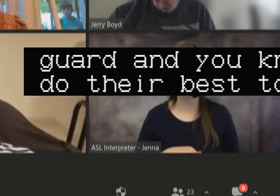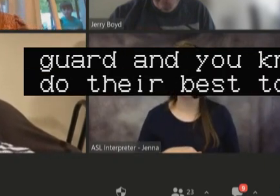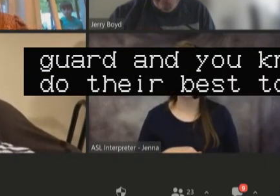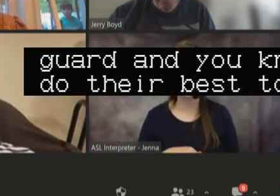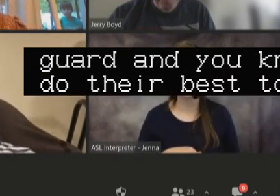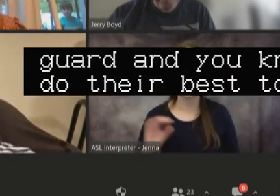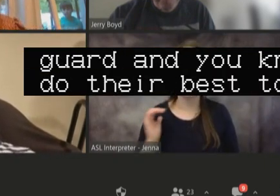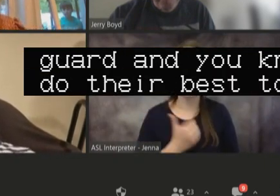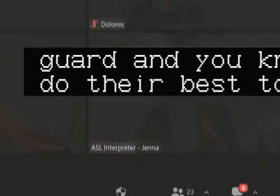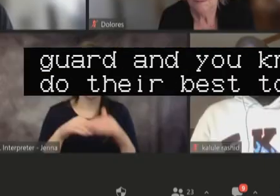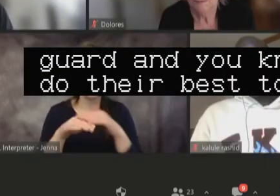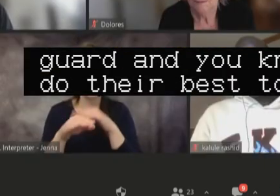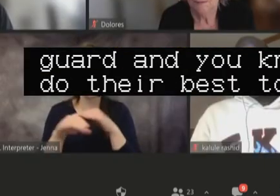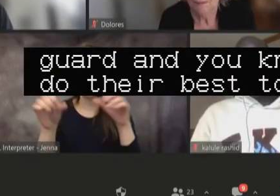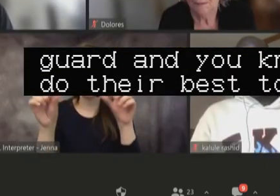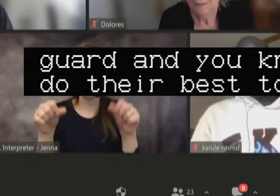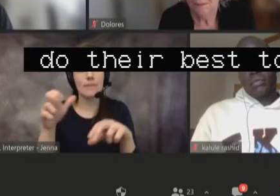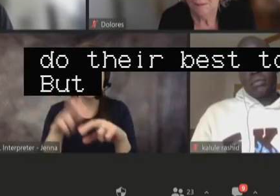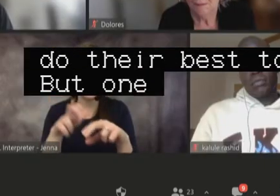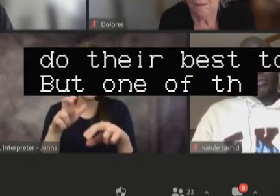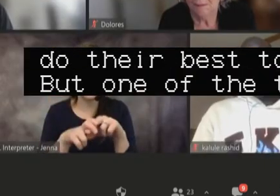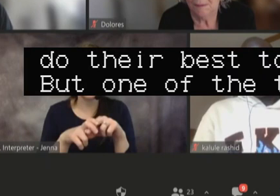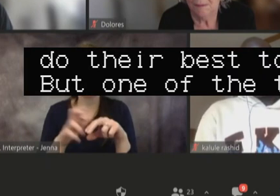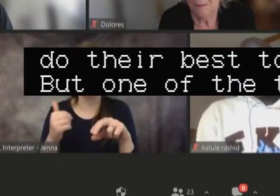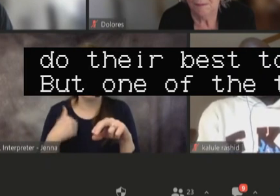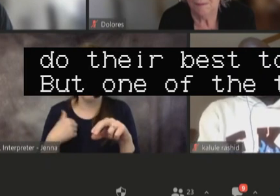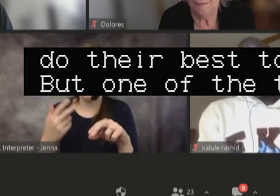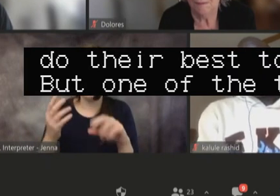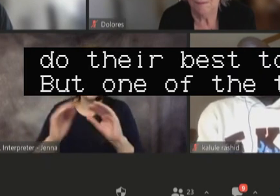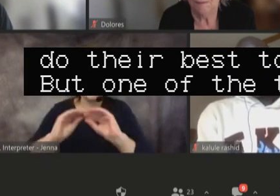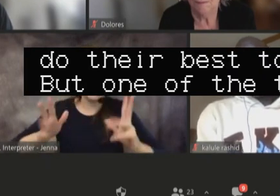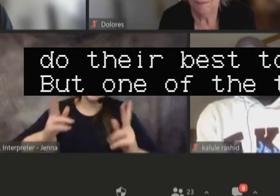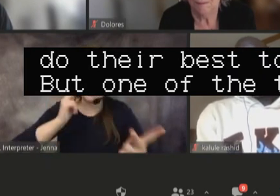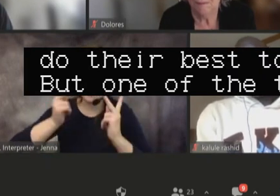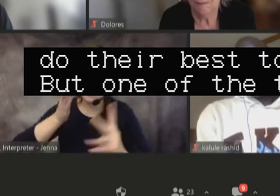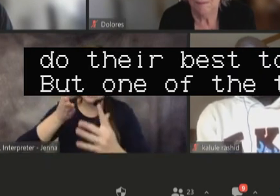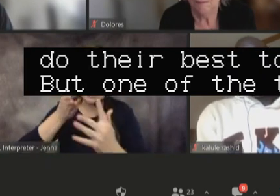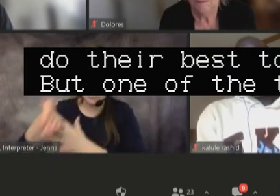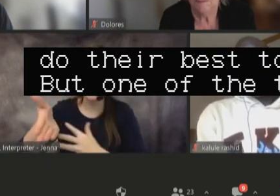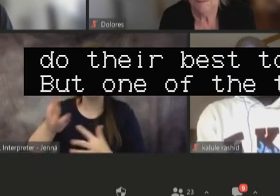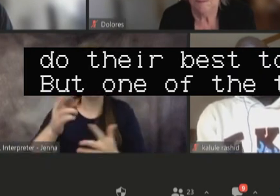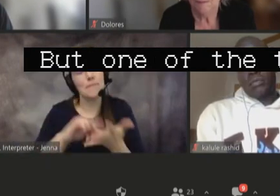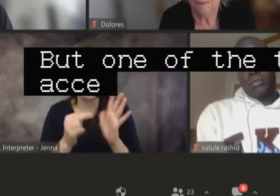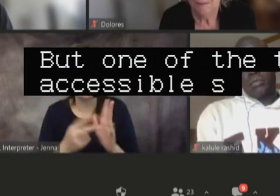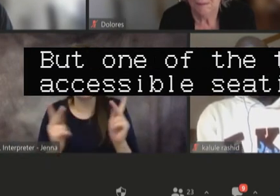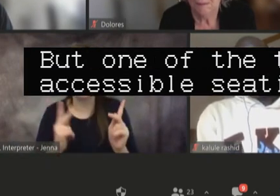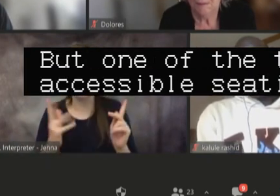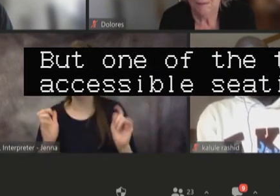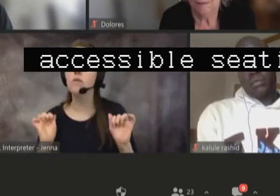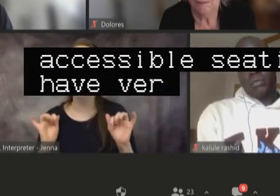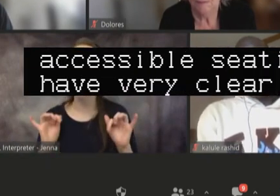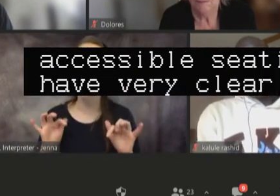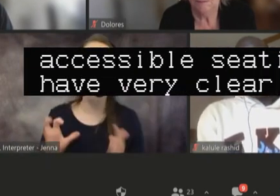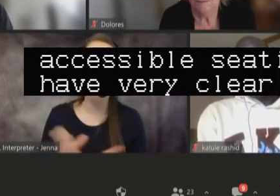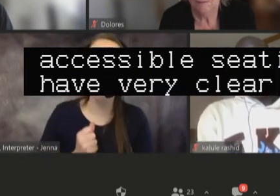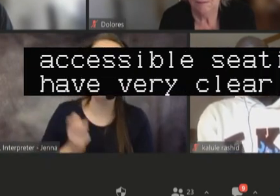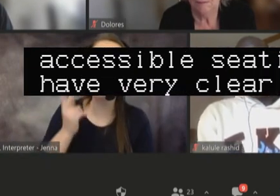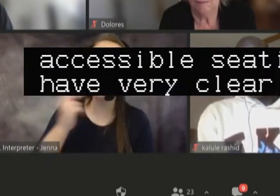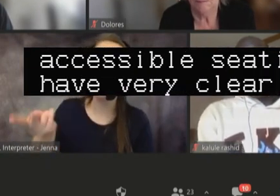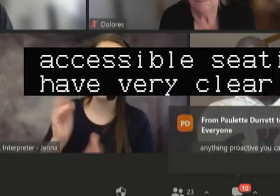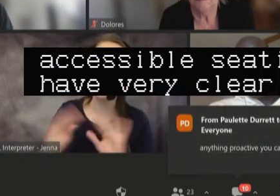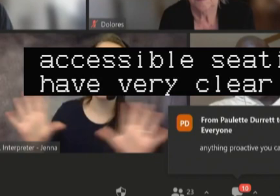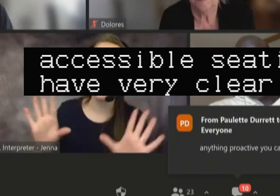accessible seating is that they have very clear sight lines. So that makes them ideal places to congregate. So we try to definitely work against